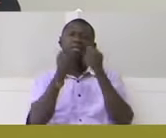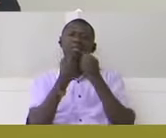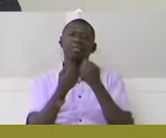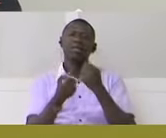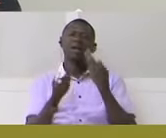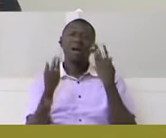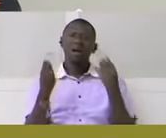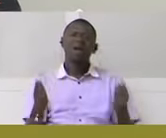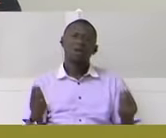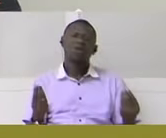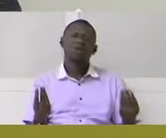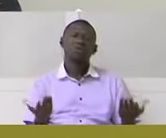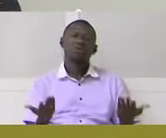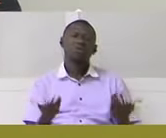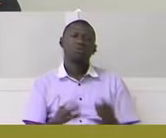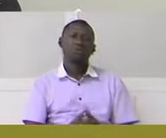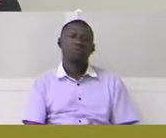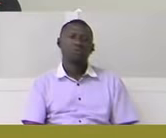nata la nyadile.